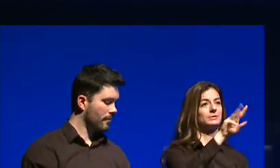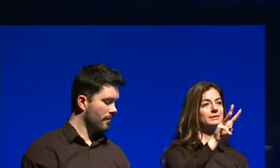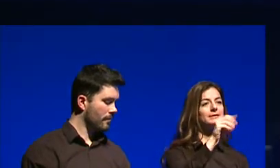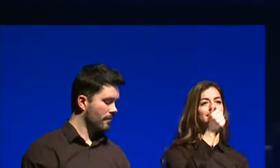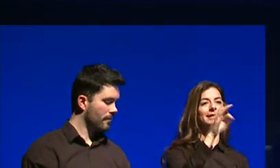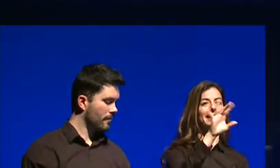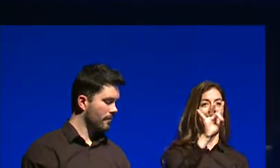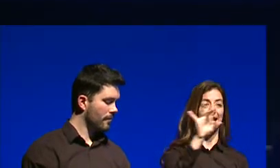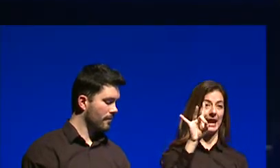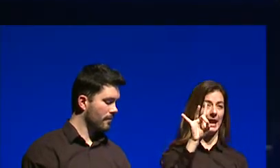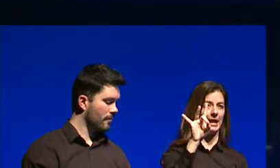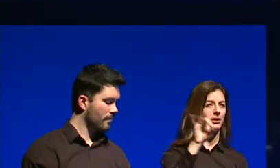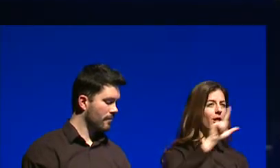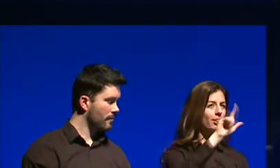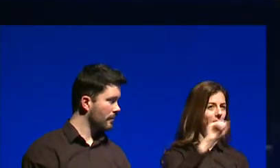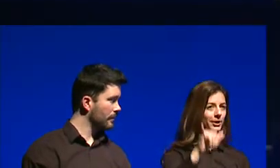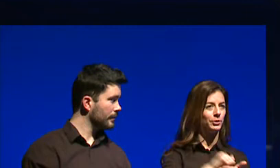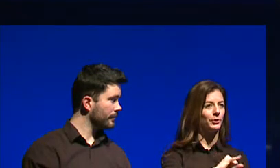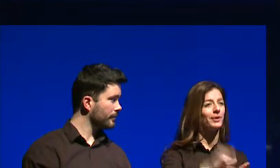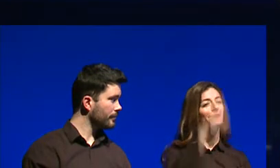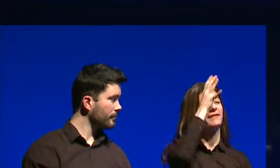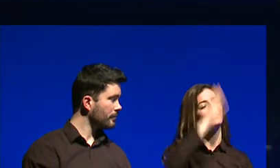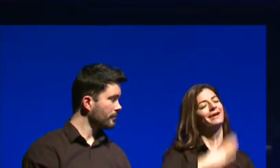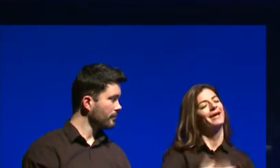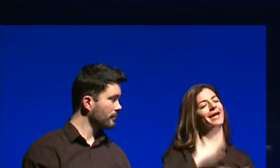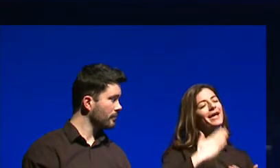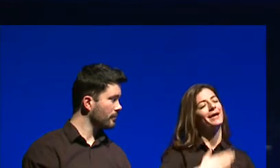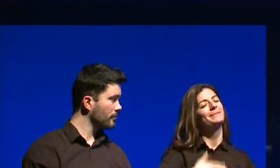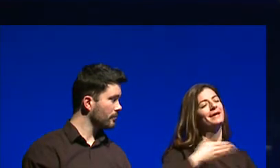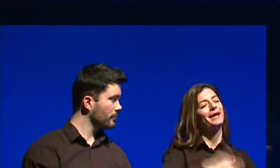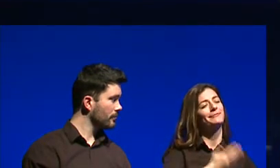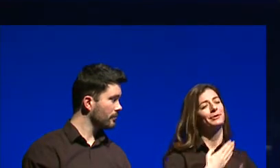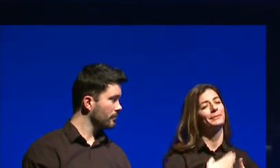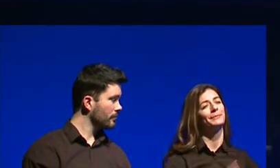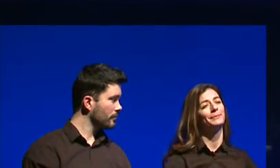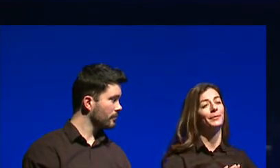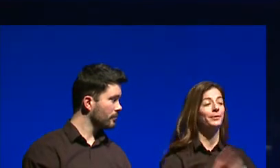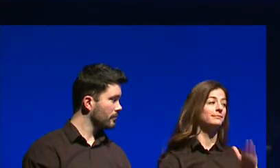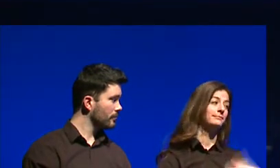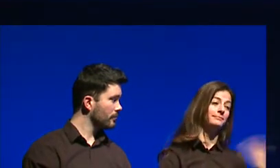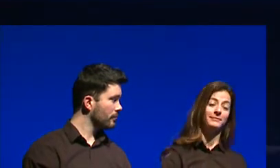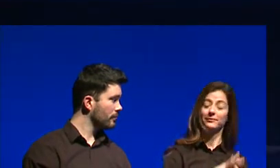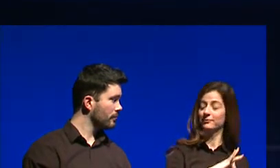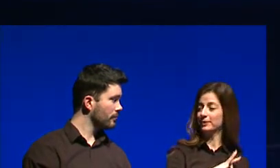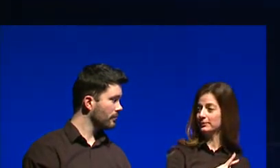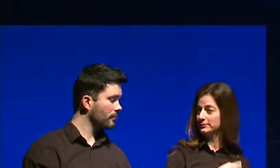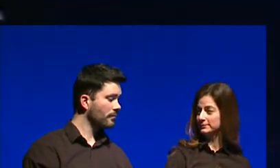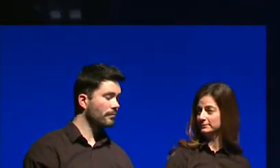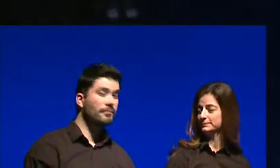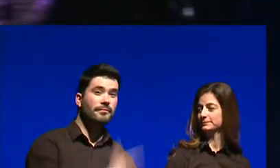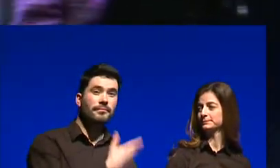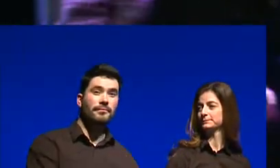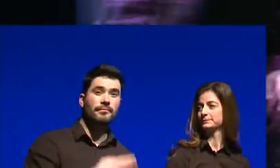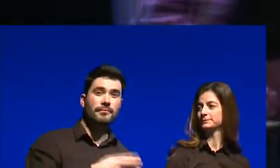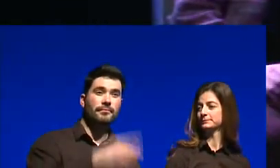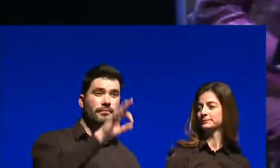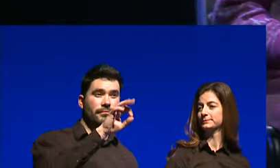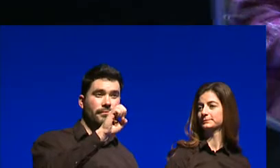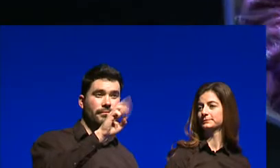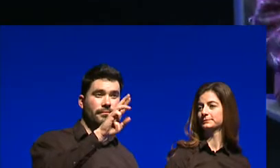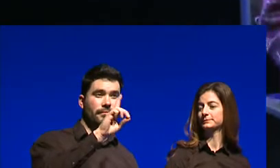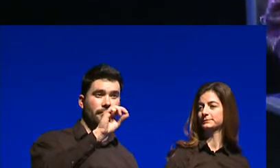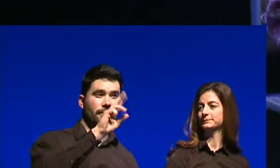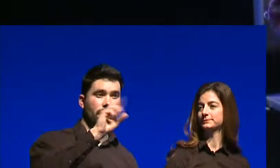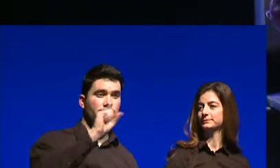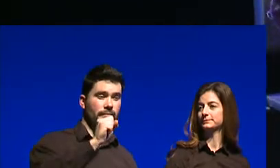Long Island. My father cried tears of joy when I was born. Firdaus? No, man, Firdaus Dehqanas. Man dar